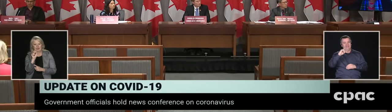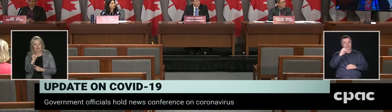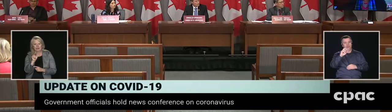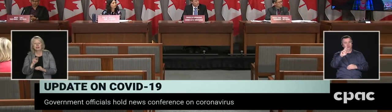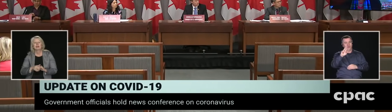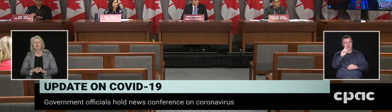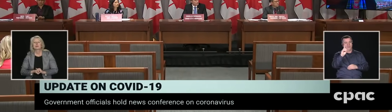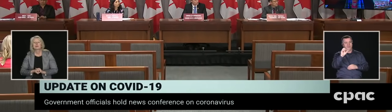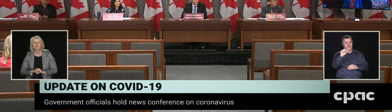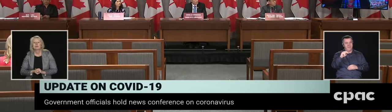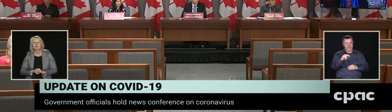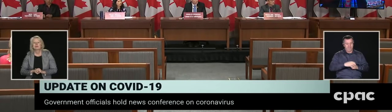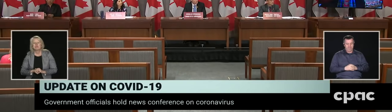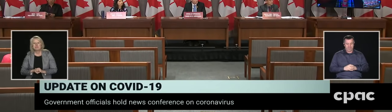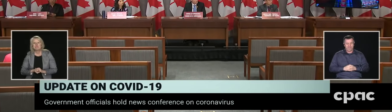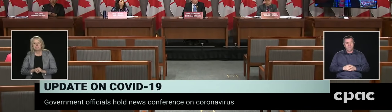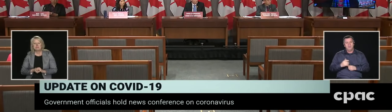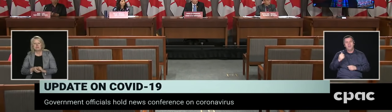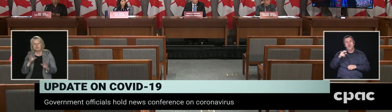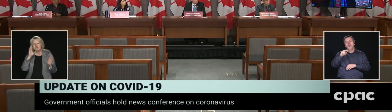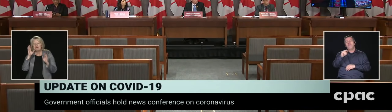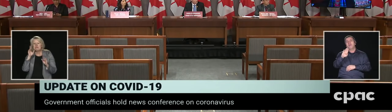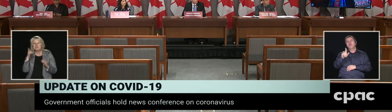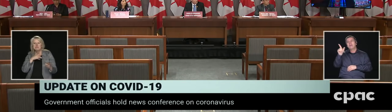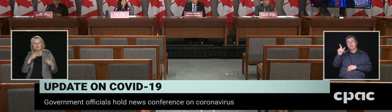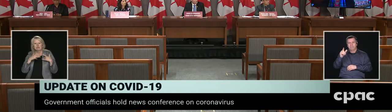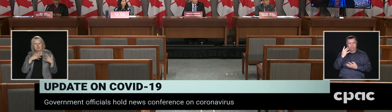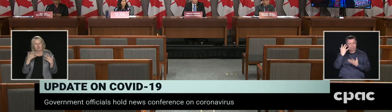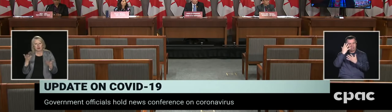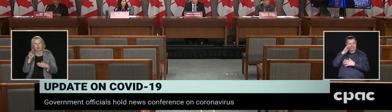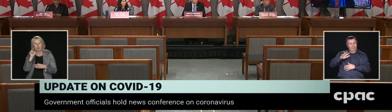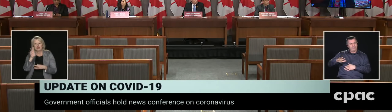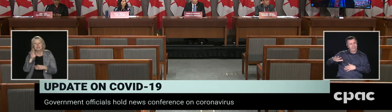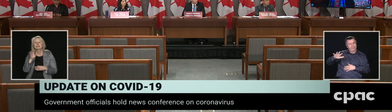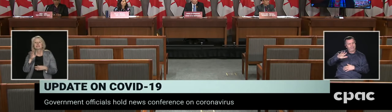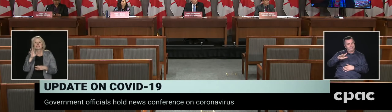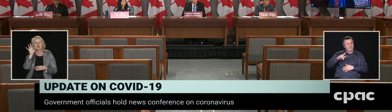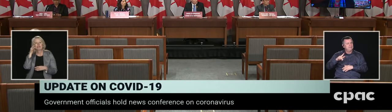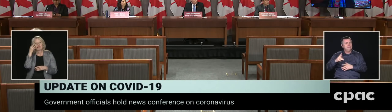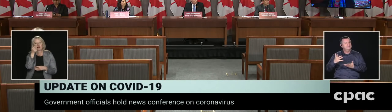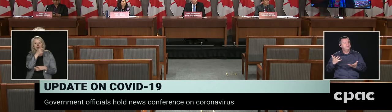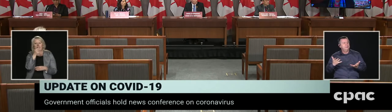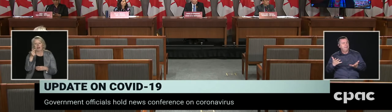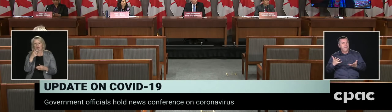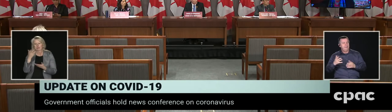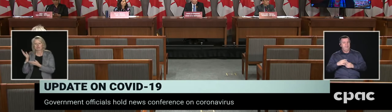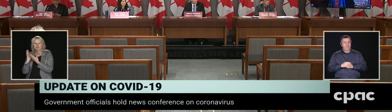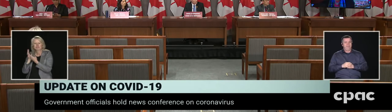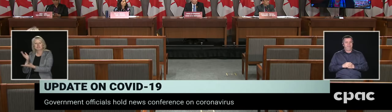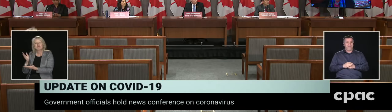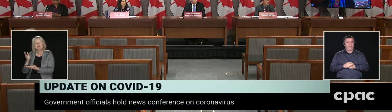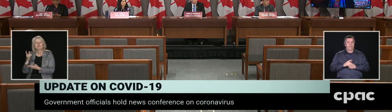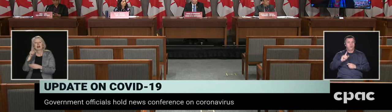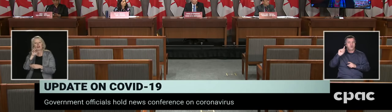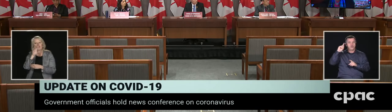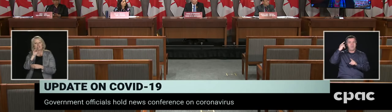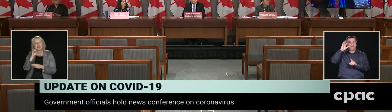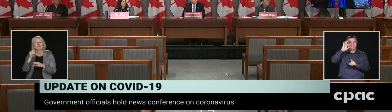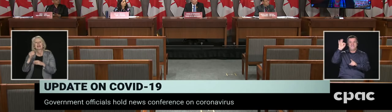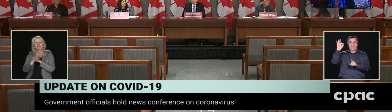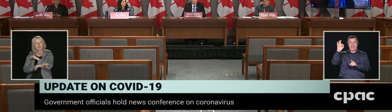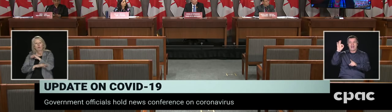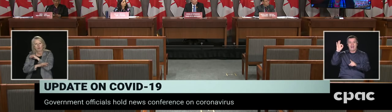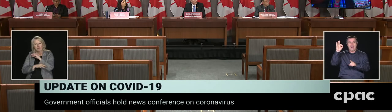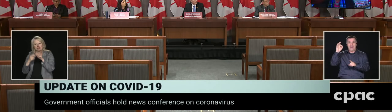Brunswick about the federal government bringing in 150 temporary foreign workers to help work in Shediac lobster